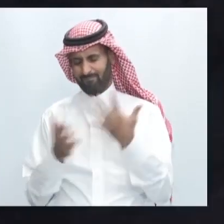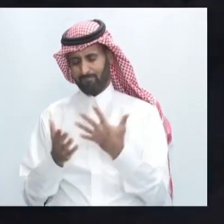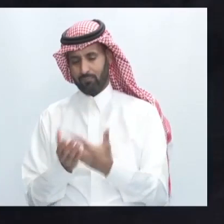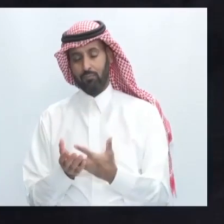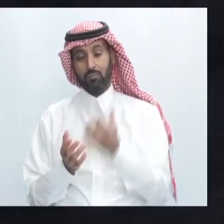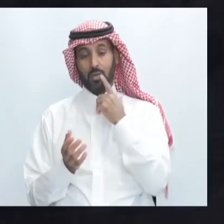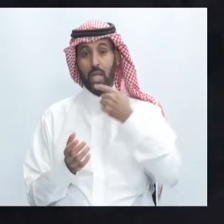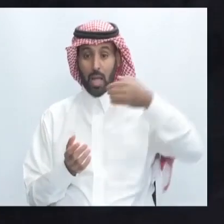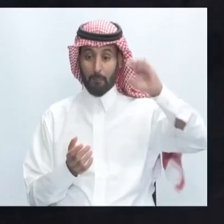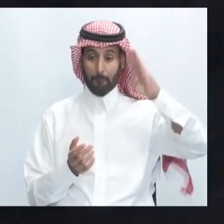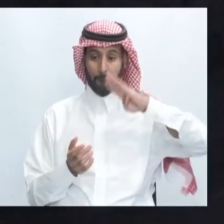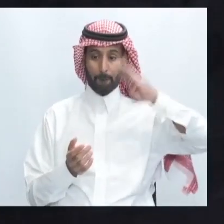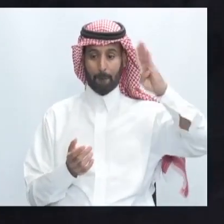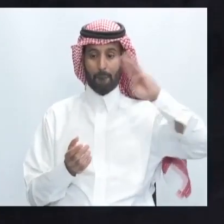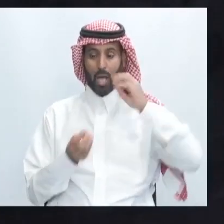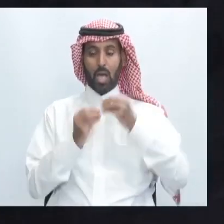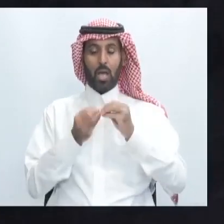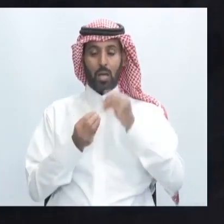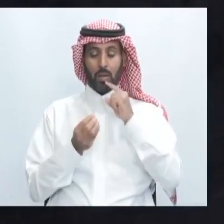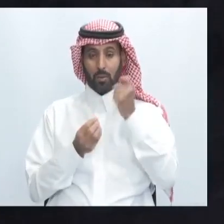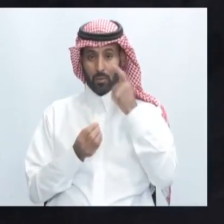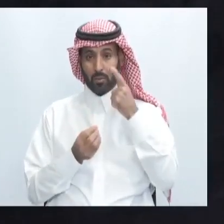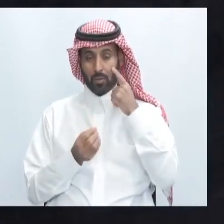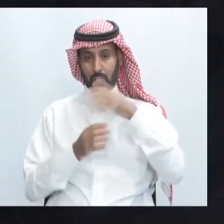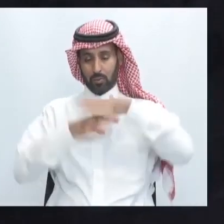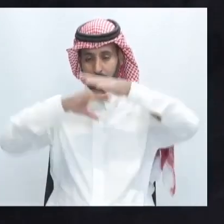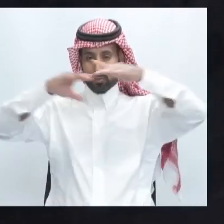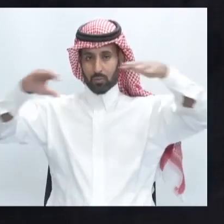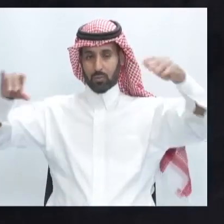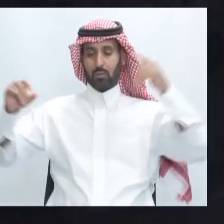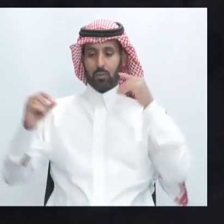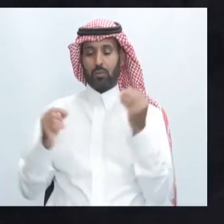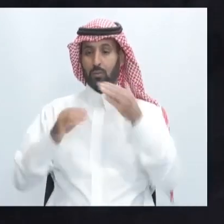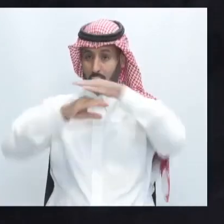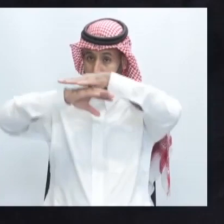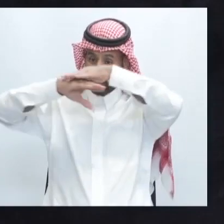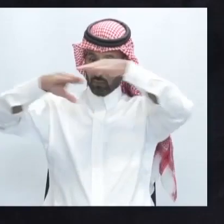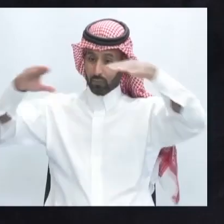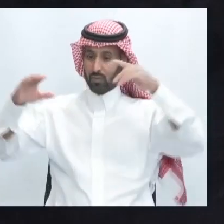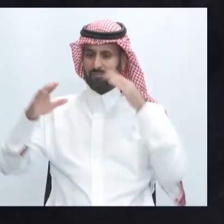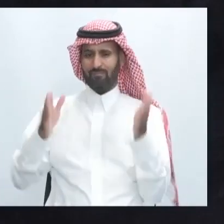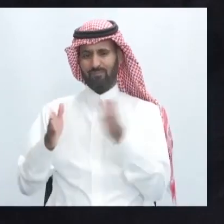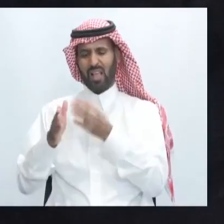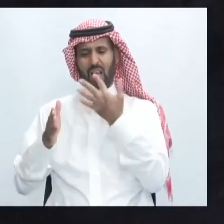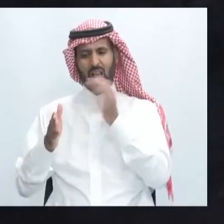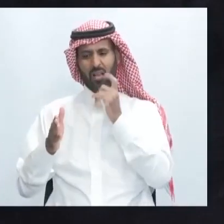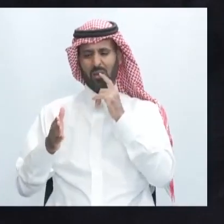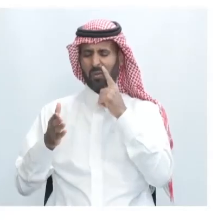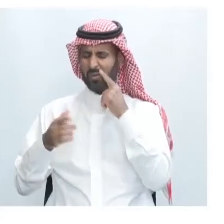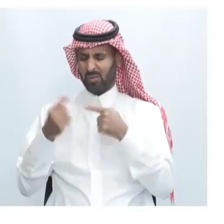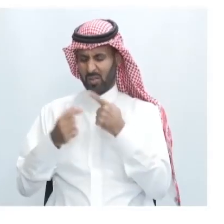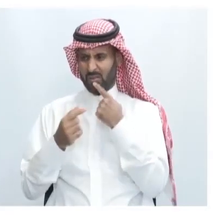the blue color makes you much calmer, unlike the red color, which gives you more